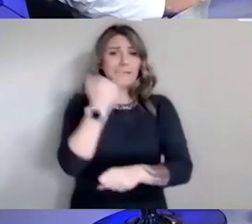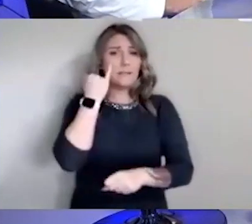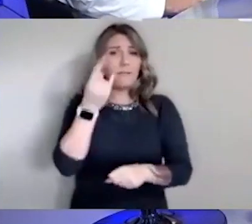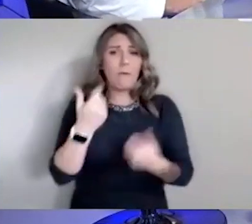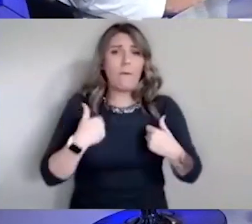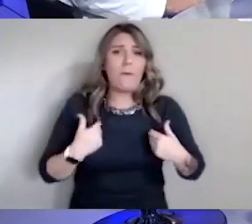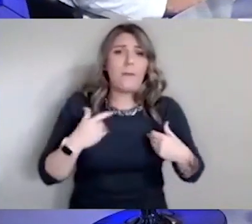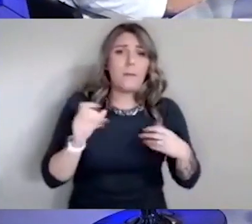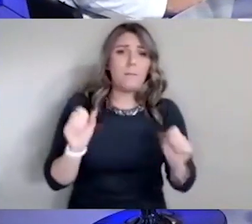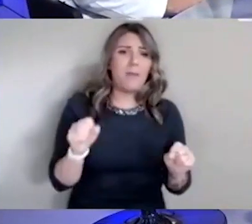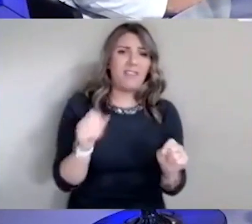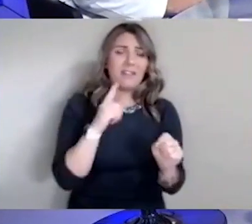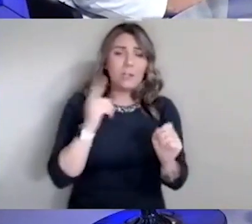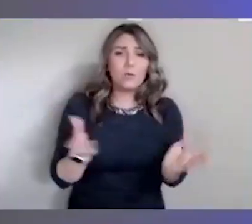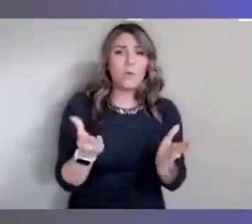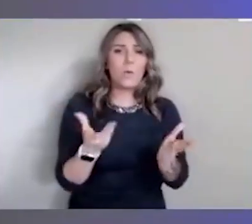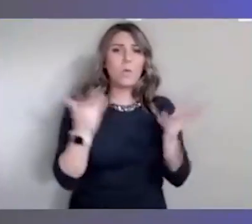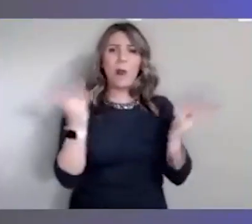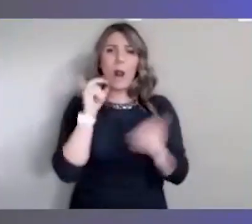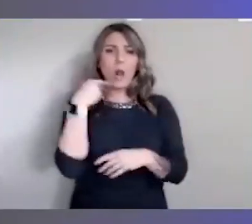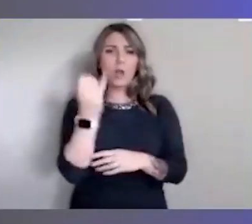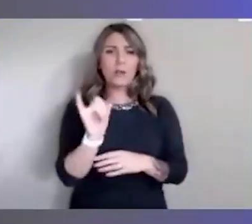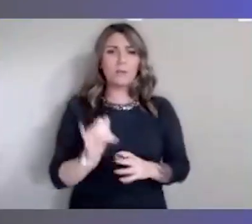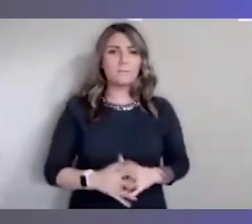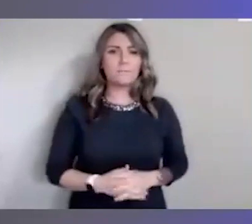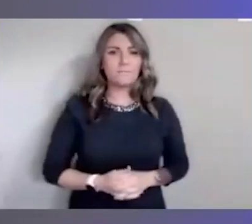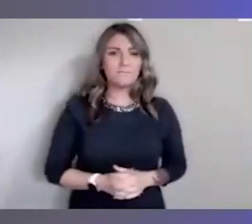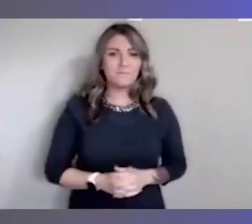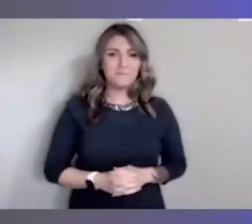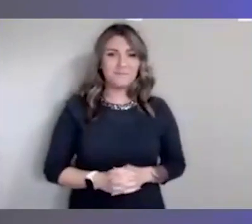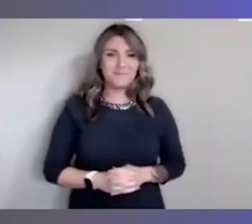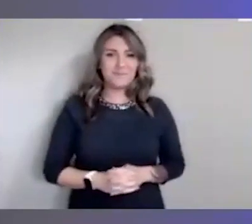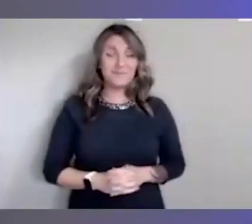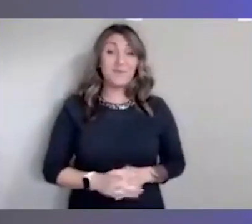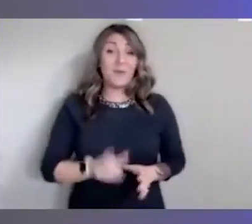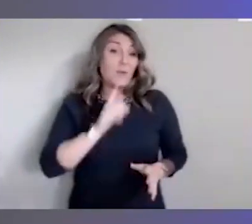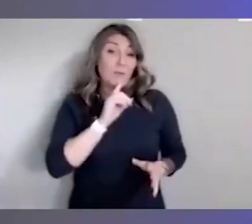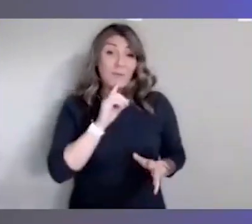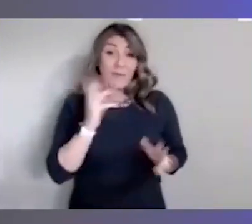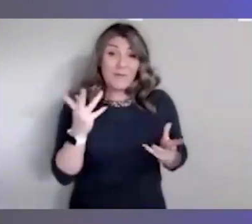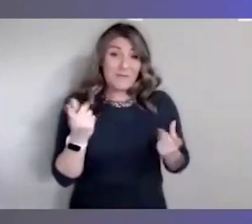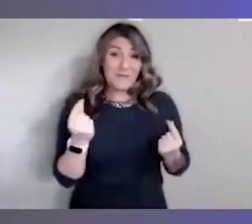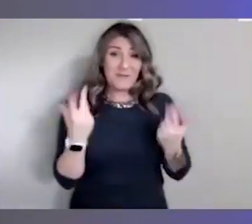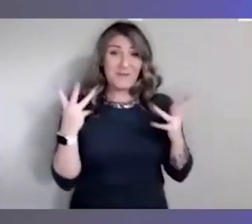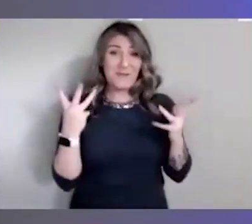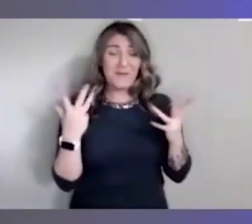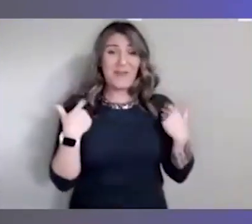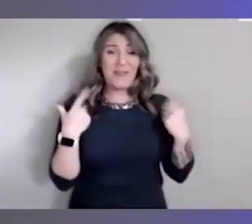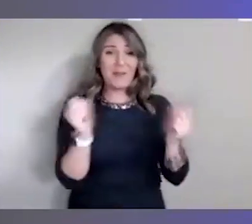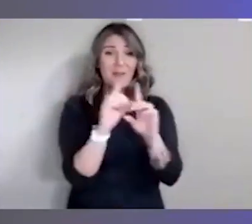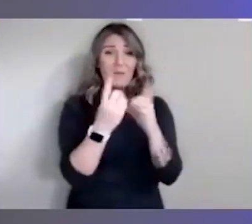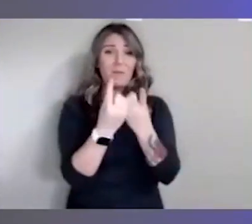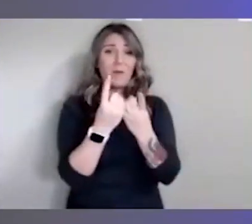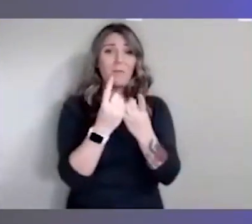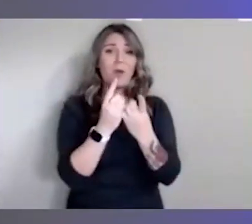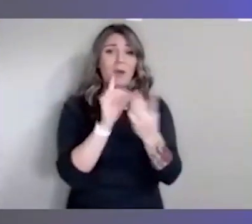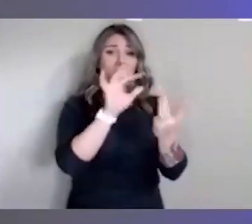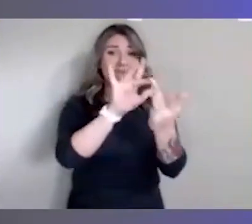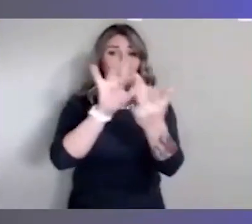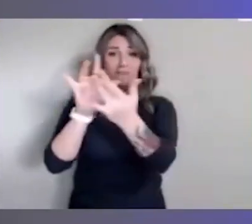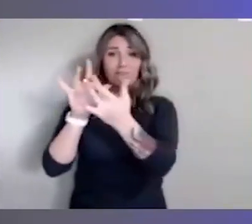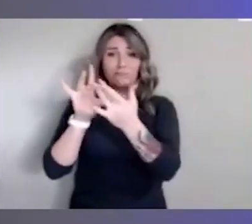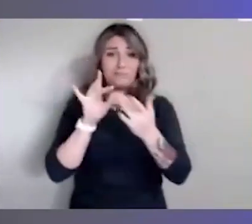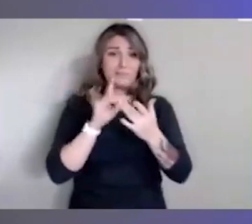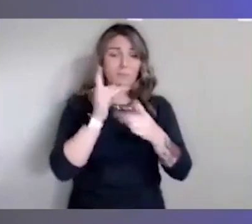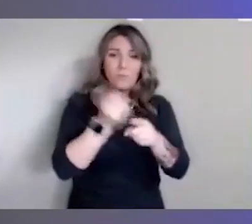to encourage it, what would that look like? So it's really what we're doing already. The health department is reaching out. They have regular